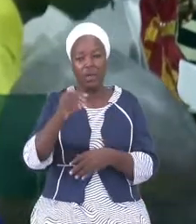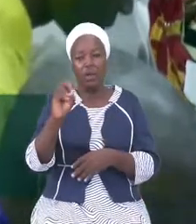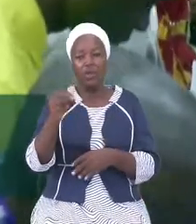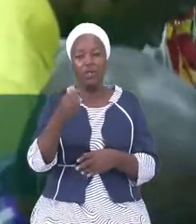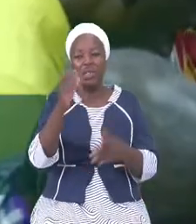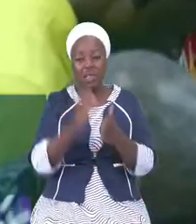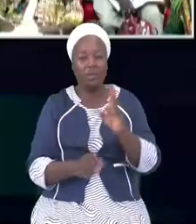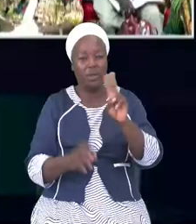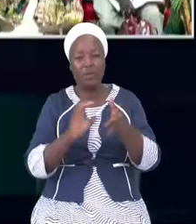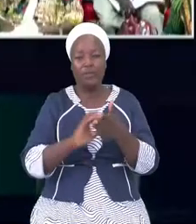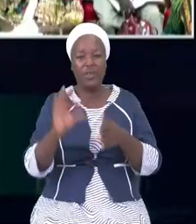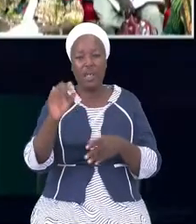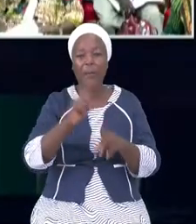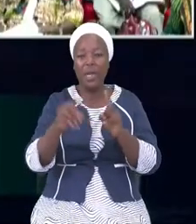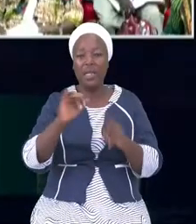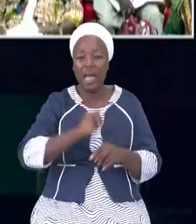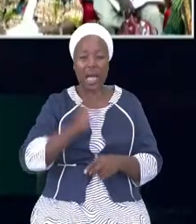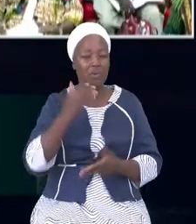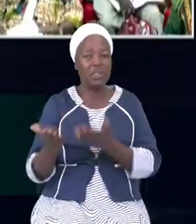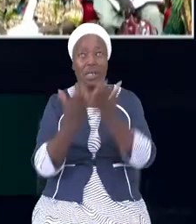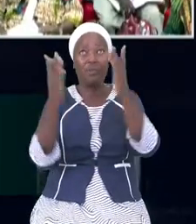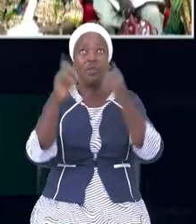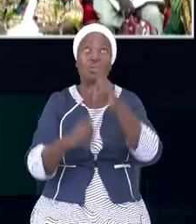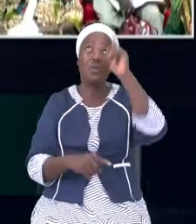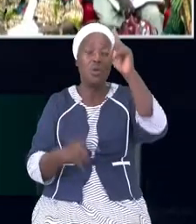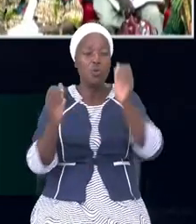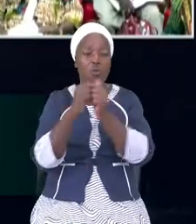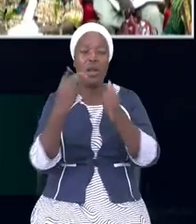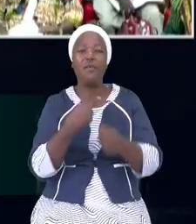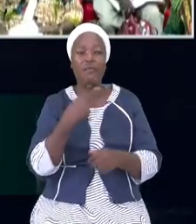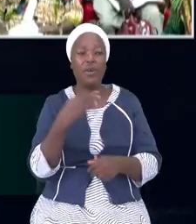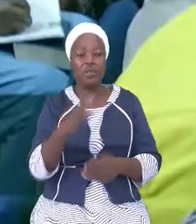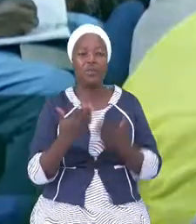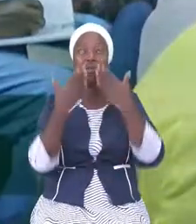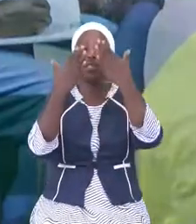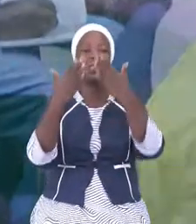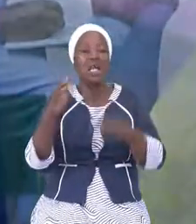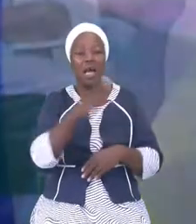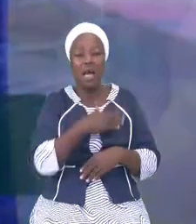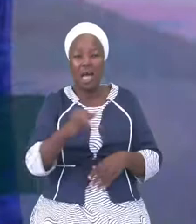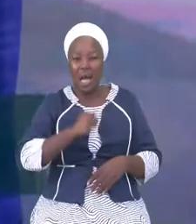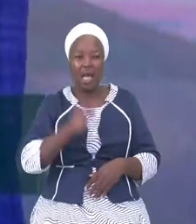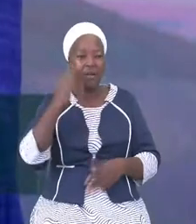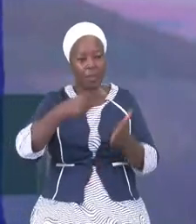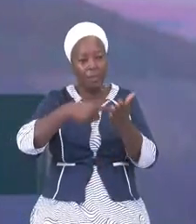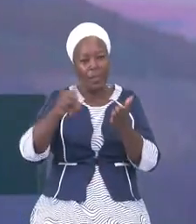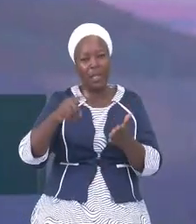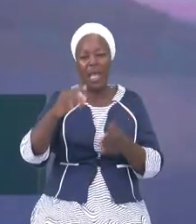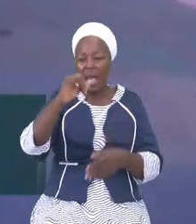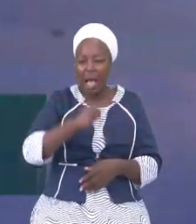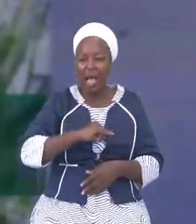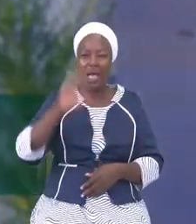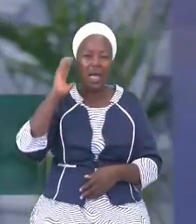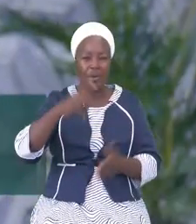9. But I will sacrifice unto thee with the voice of thanksgiving. I will pay. I will